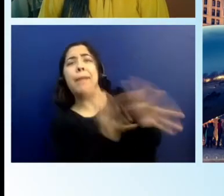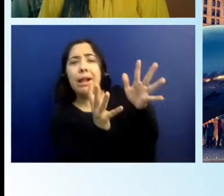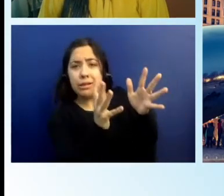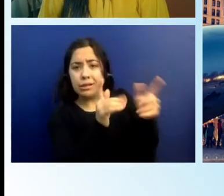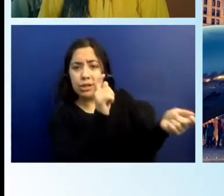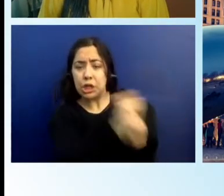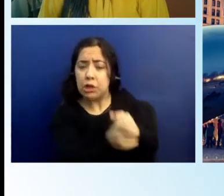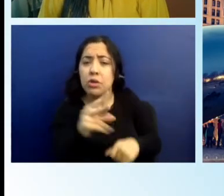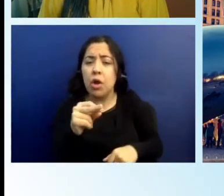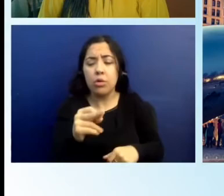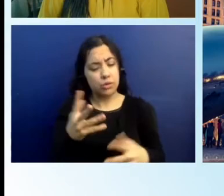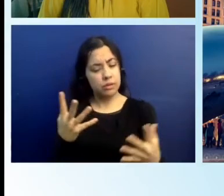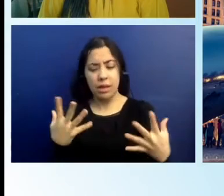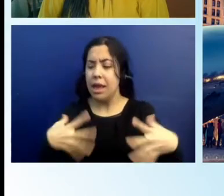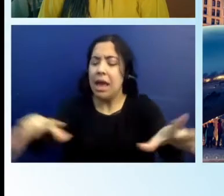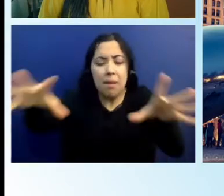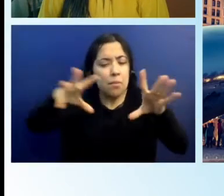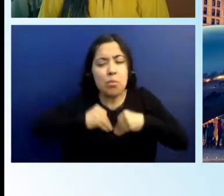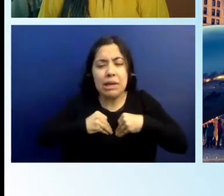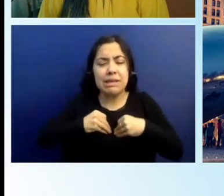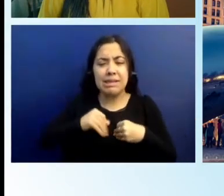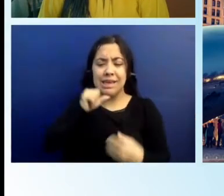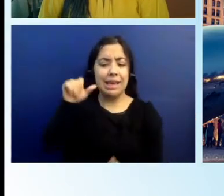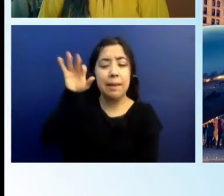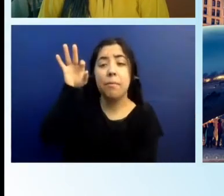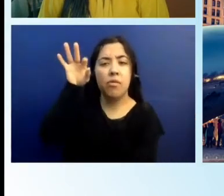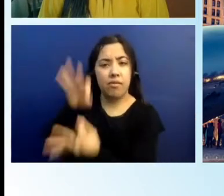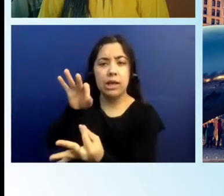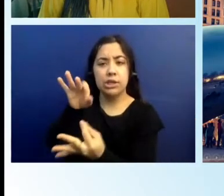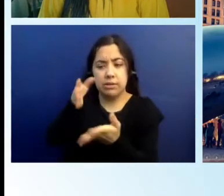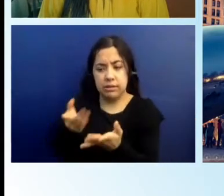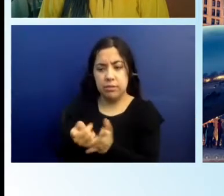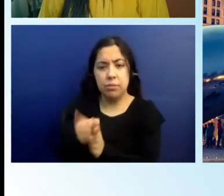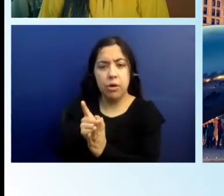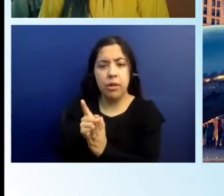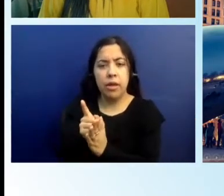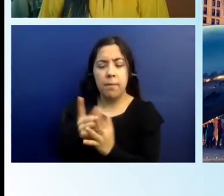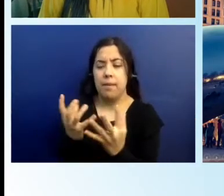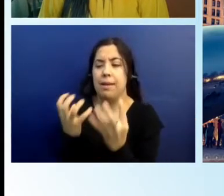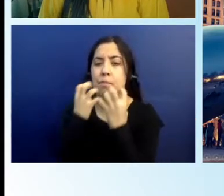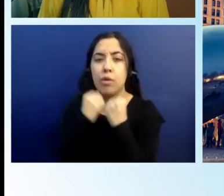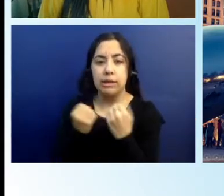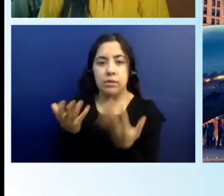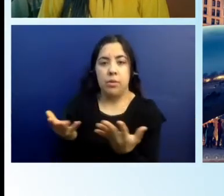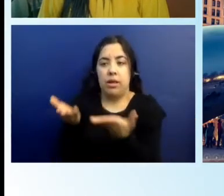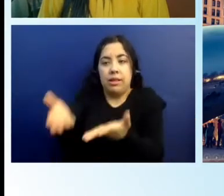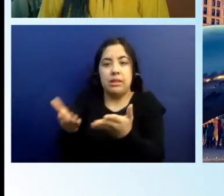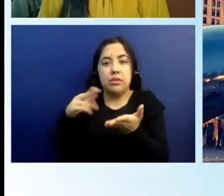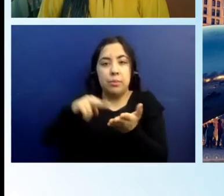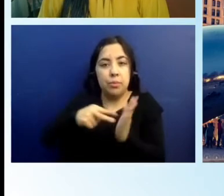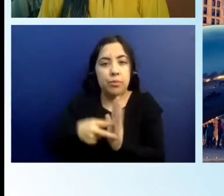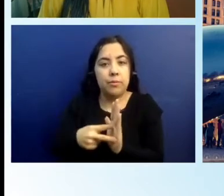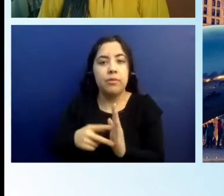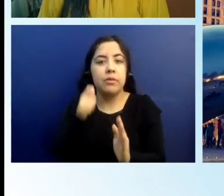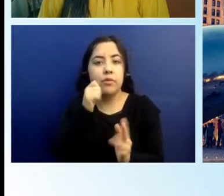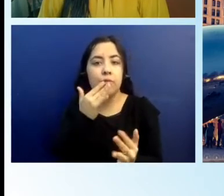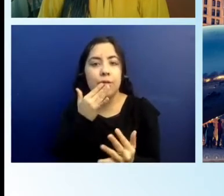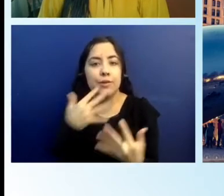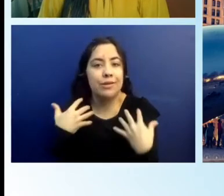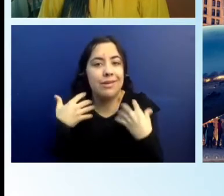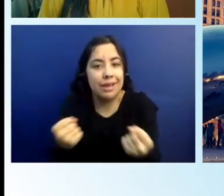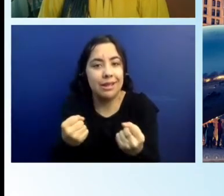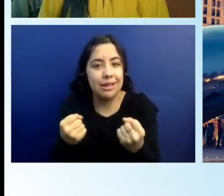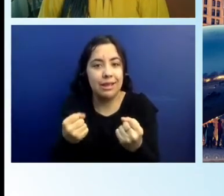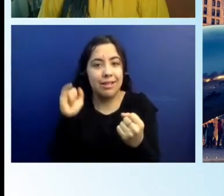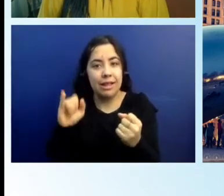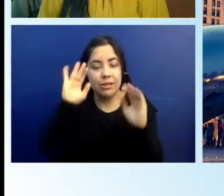of the moment and forging a purpose with racial healing at the center. So really, to make a very